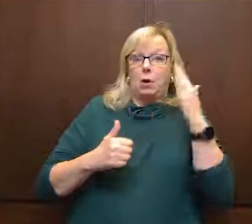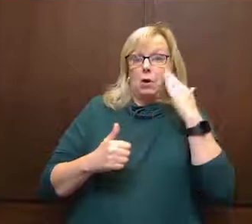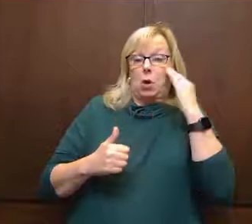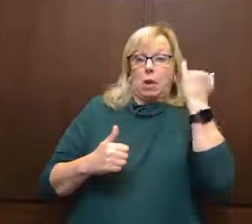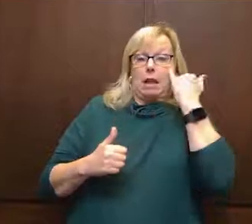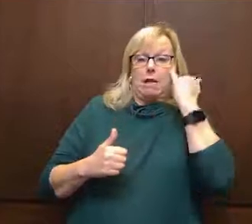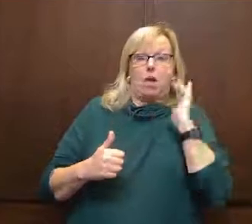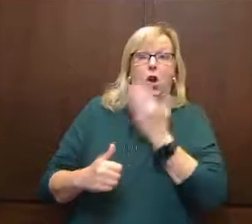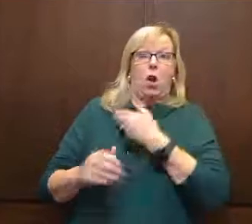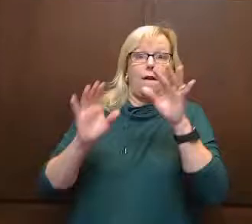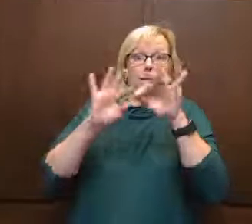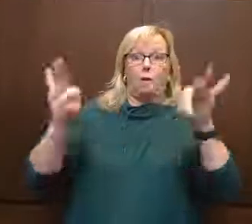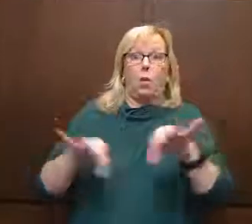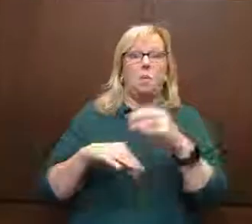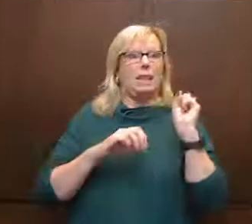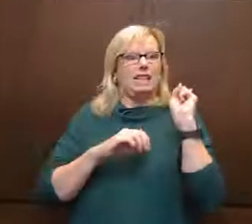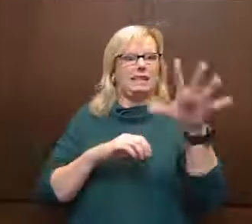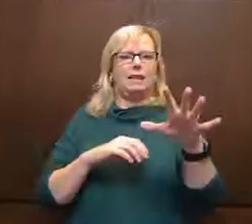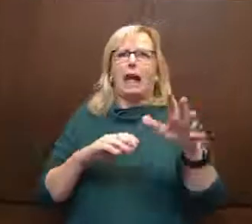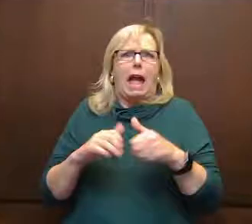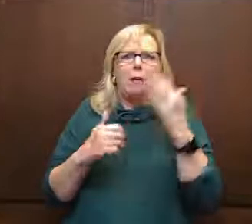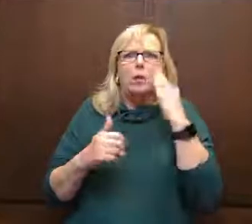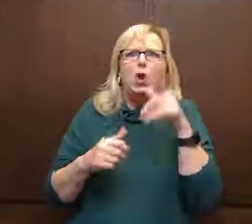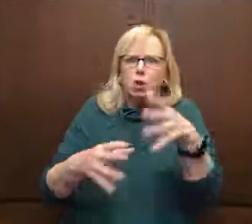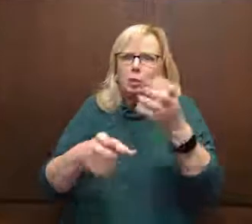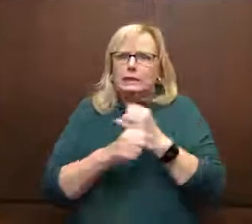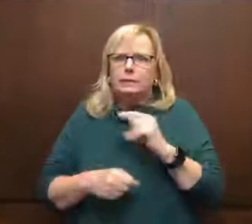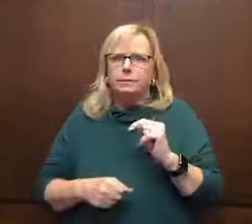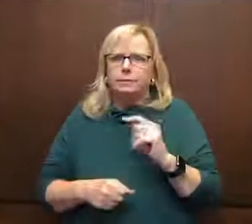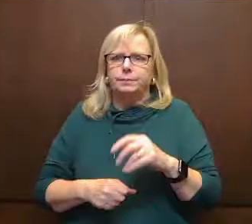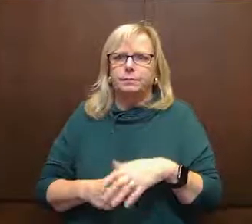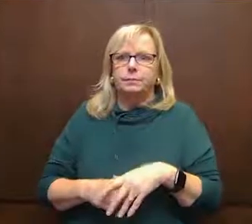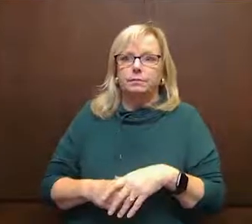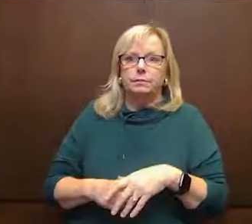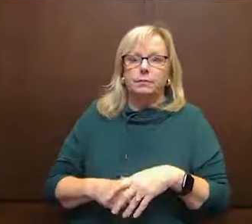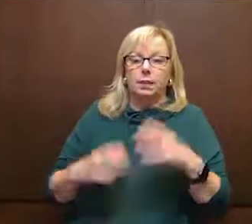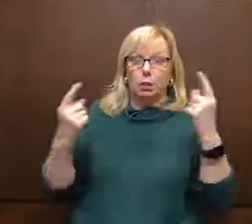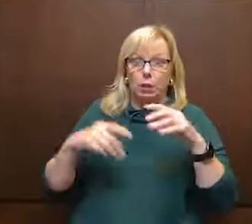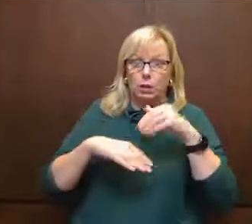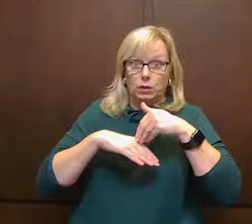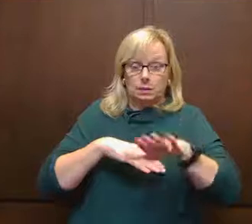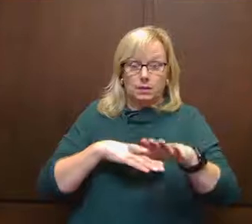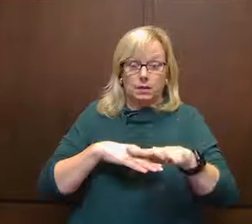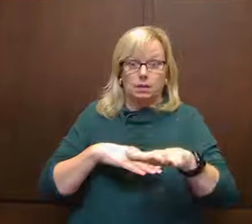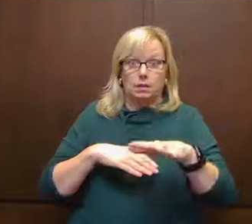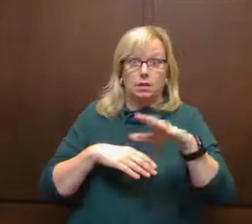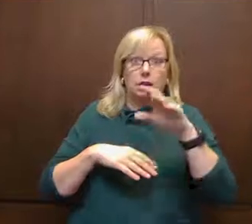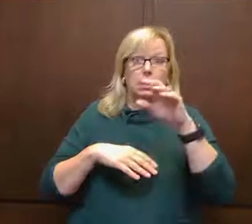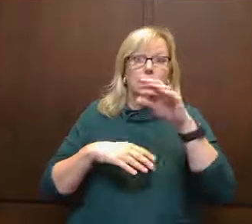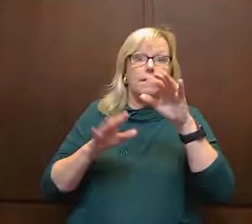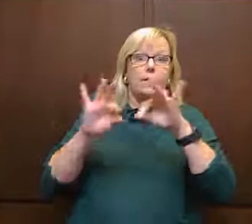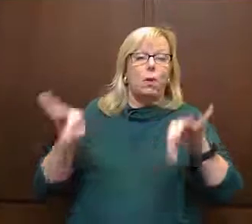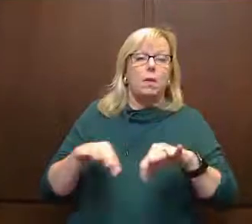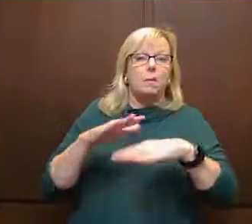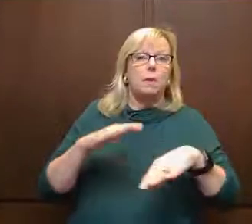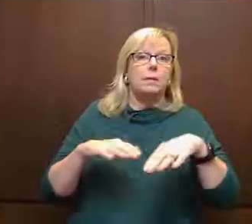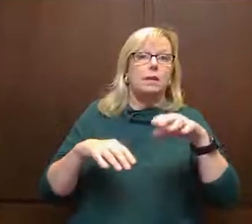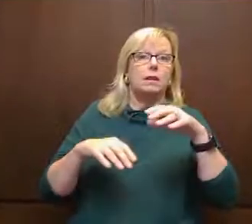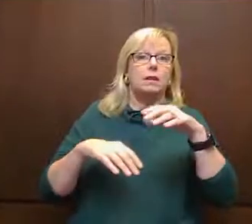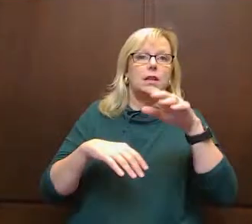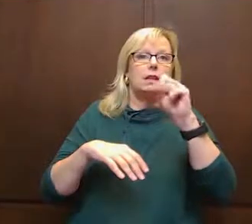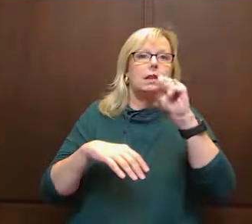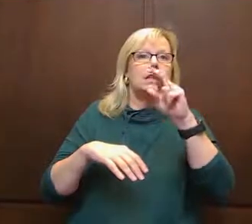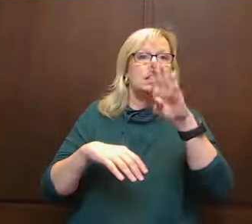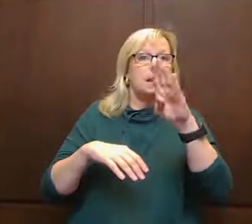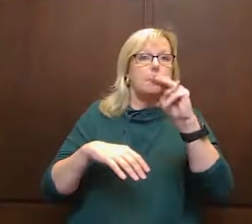our form that we submitted, how do we know that you received it? So when you submit your form at the very bottom, once you hit the button